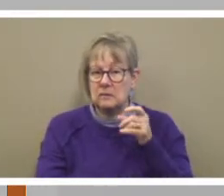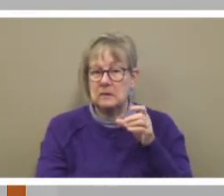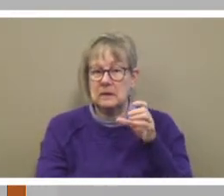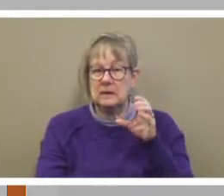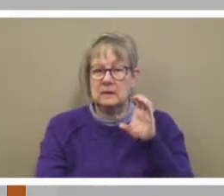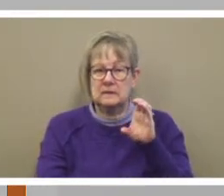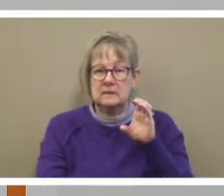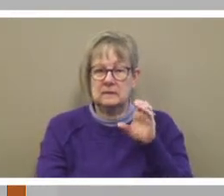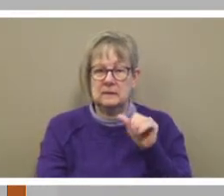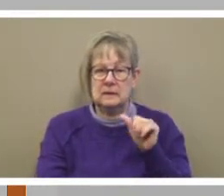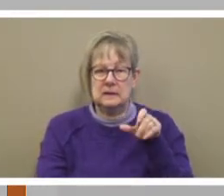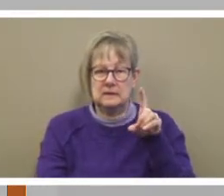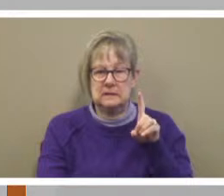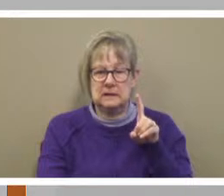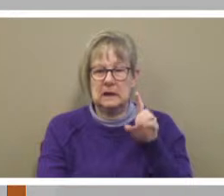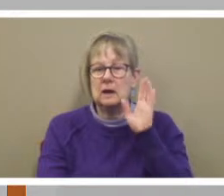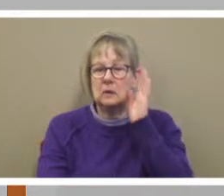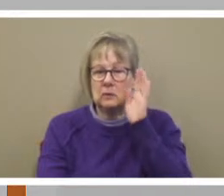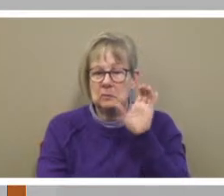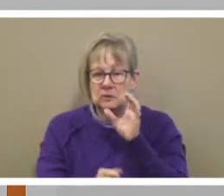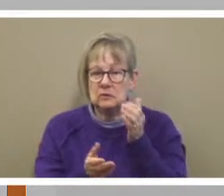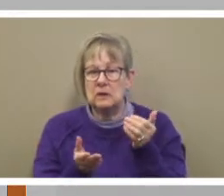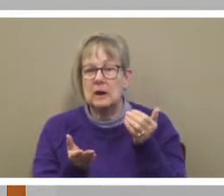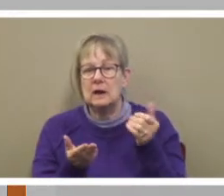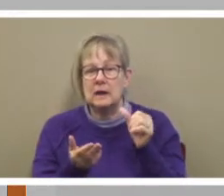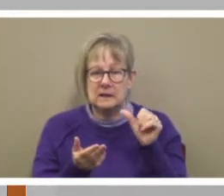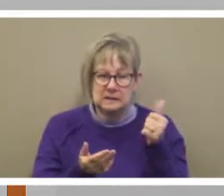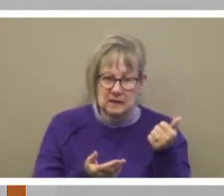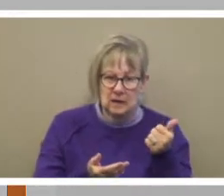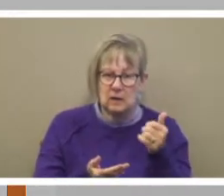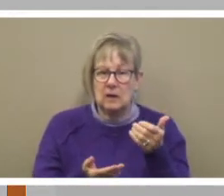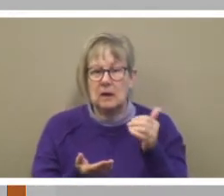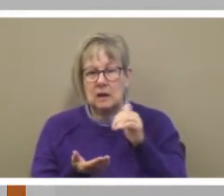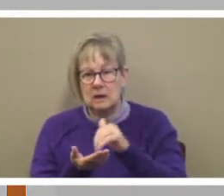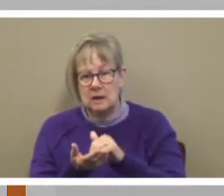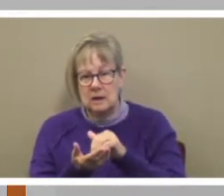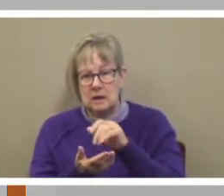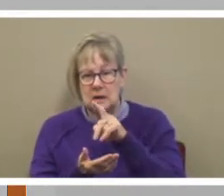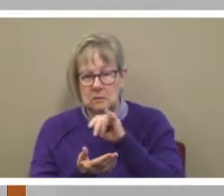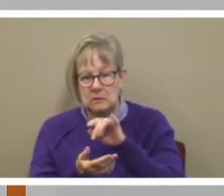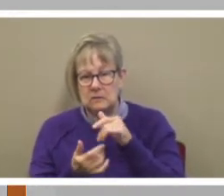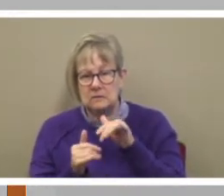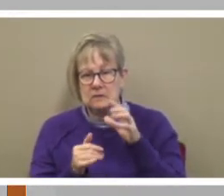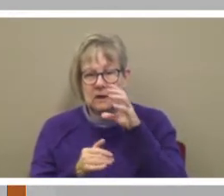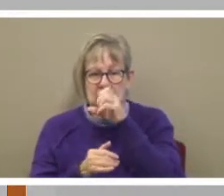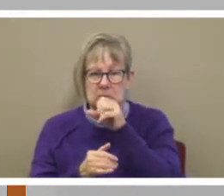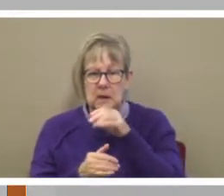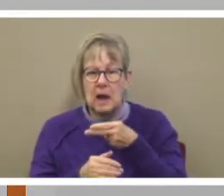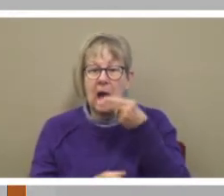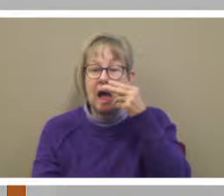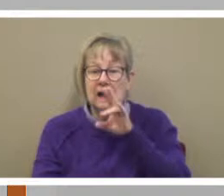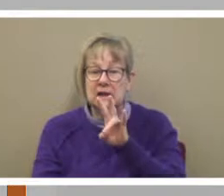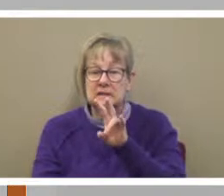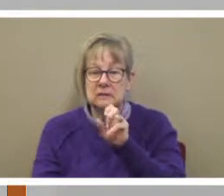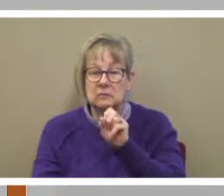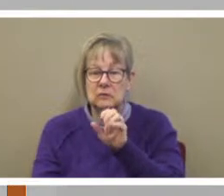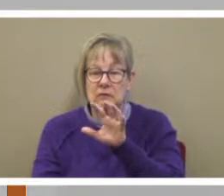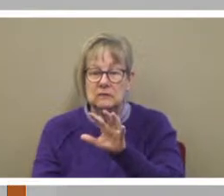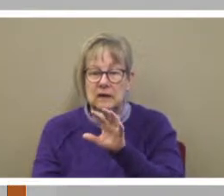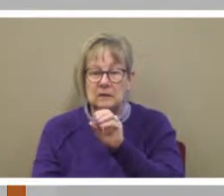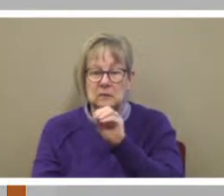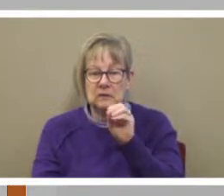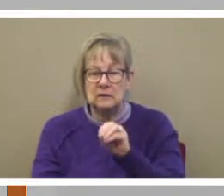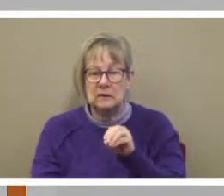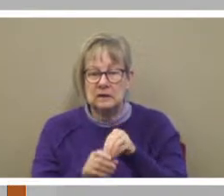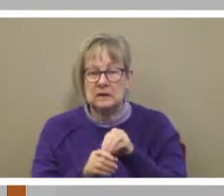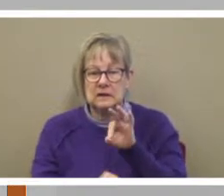district, and they will be doing another reappraisal, and so we're still estimating a high 7.5% for FY